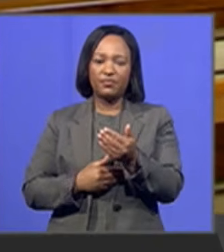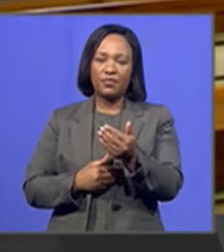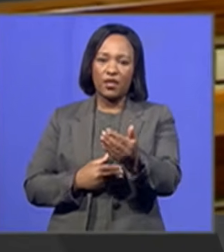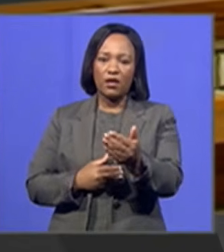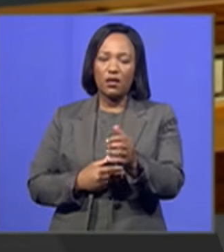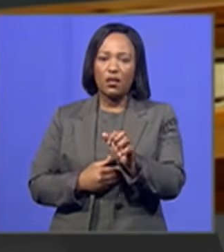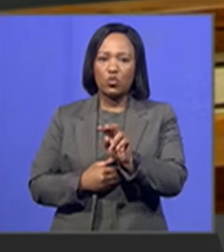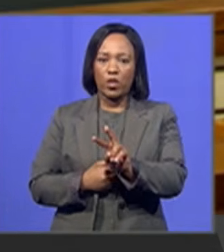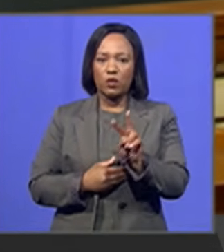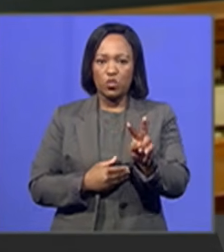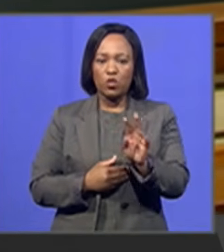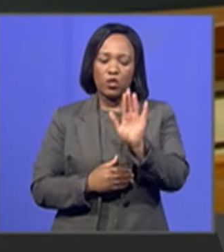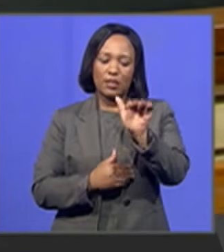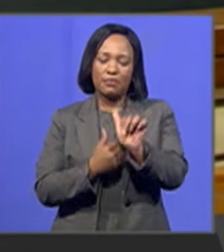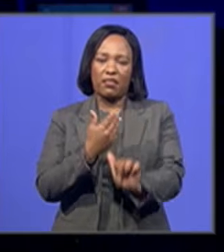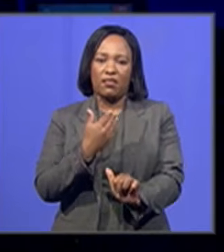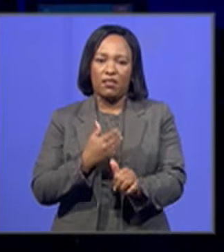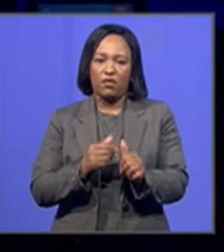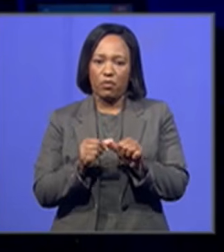22 kgweding e tlang.